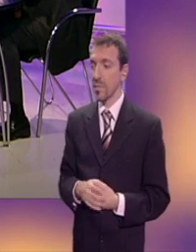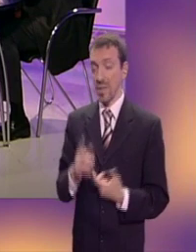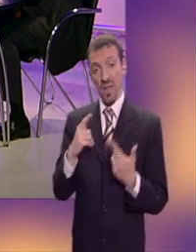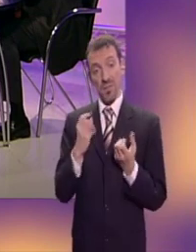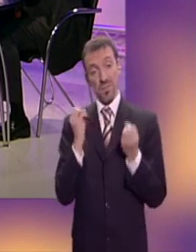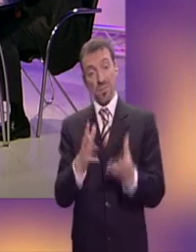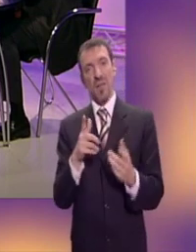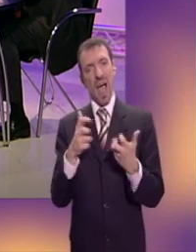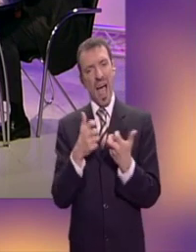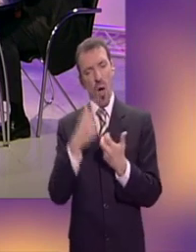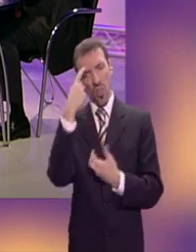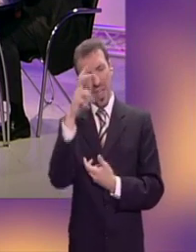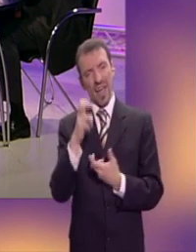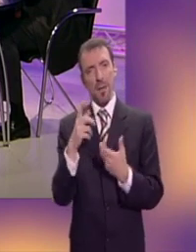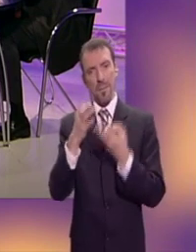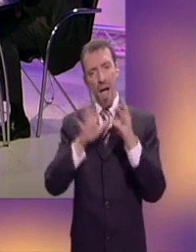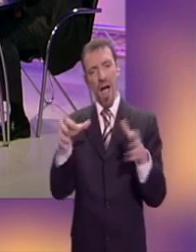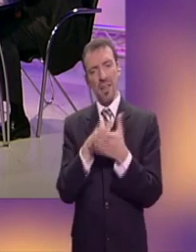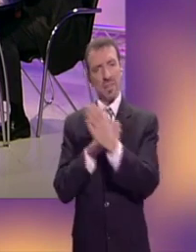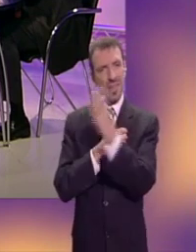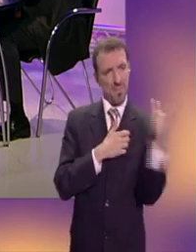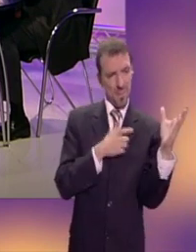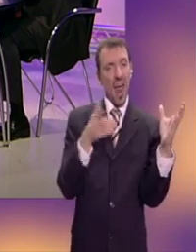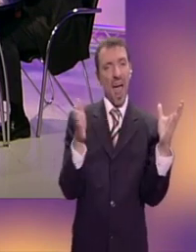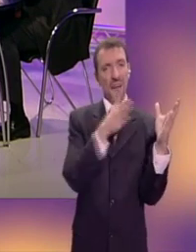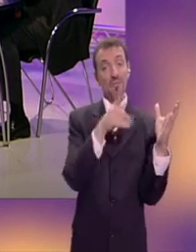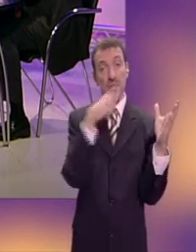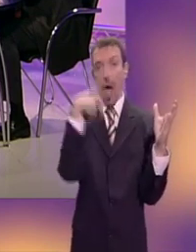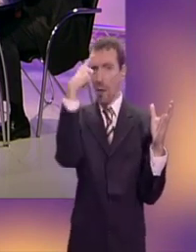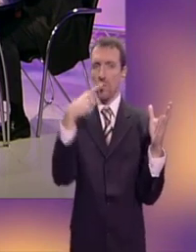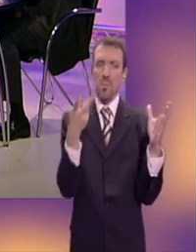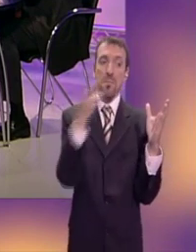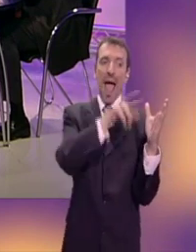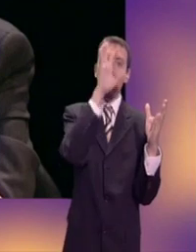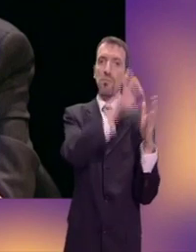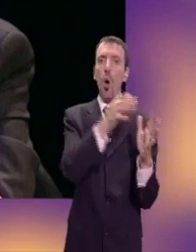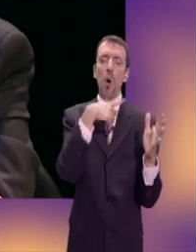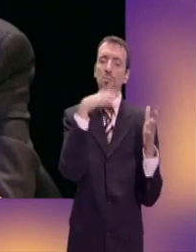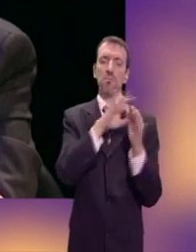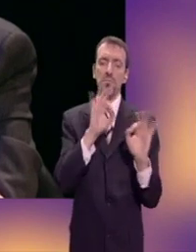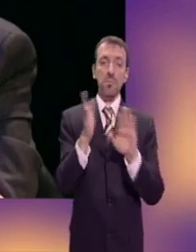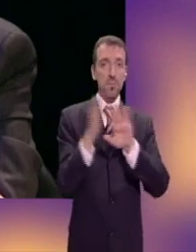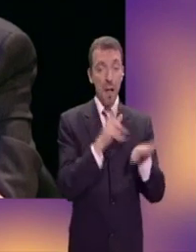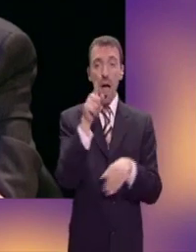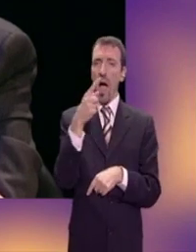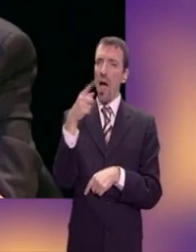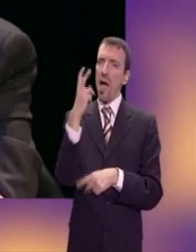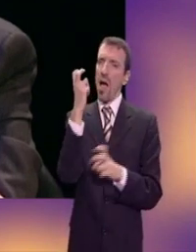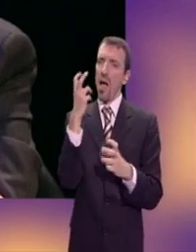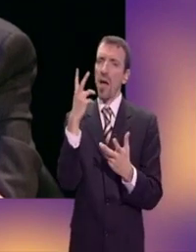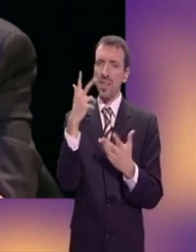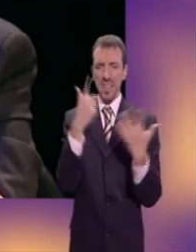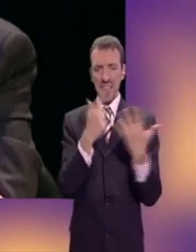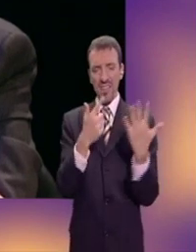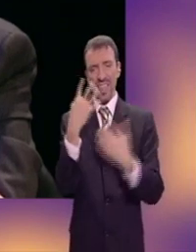about the way you think the party went to the left, so we won't revisit that argument, but do you think, in a way, forget about it,